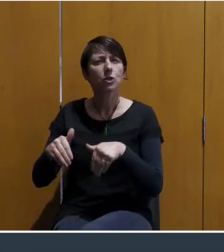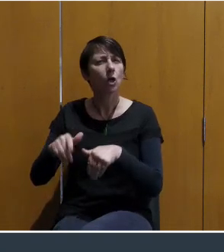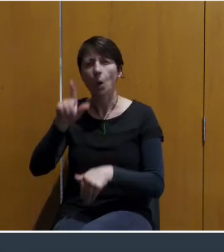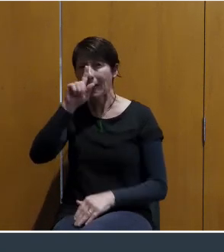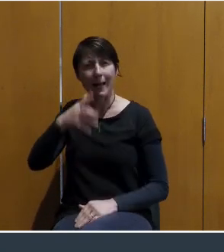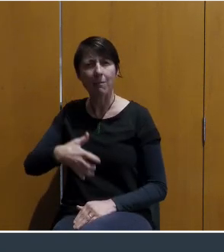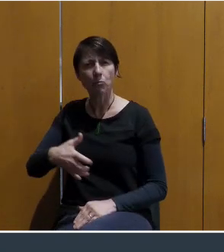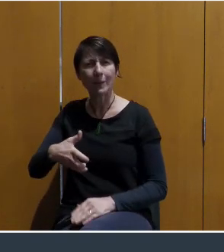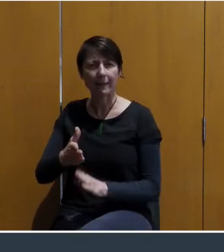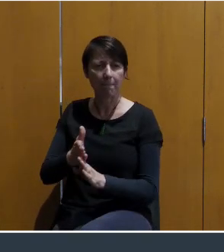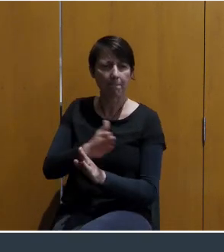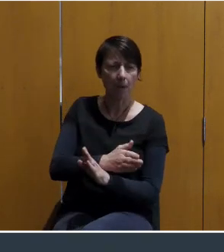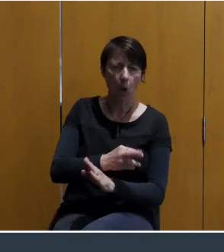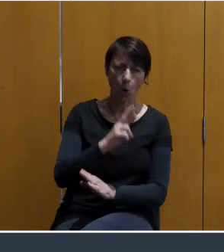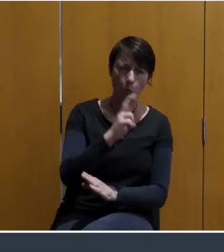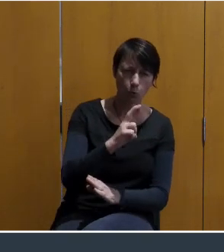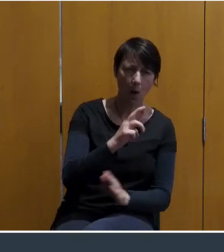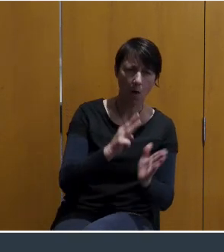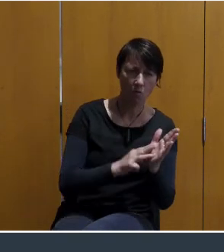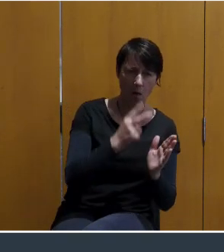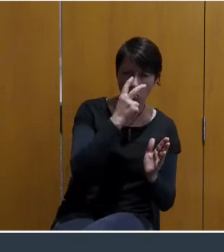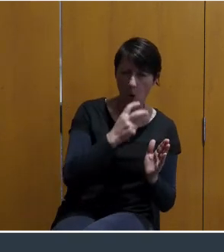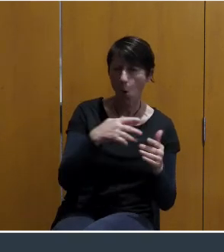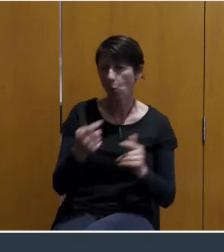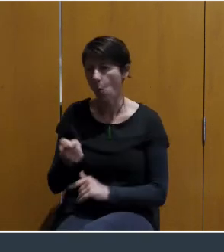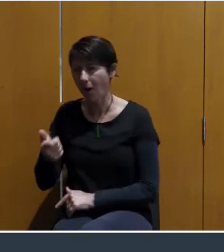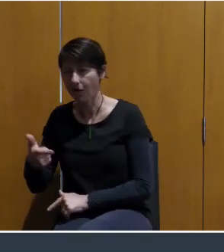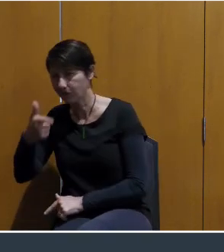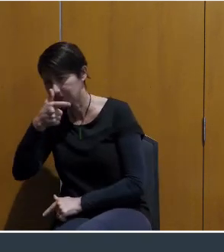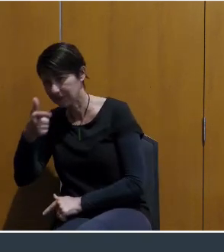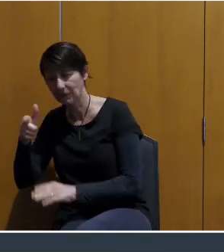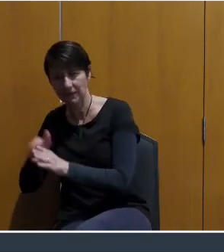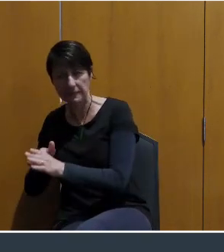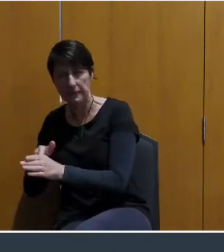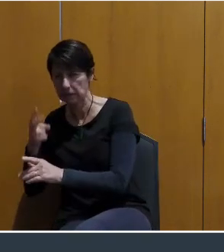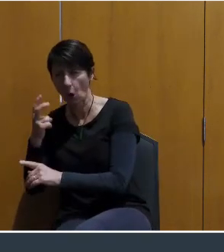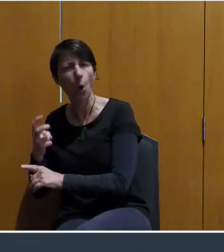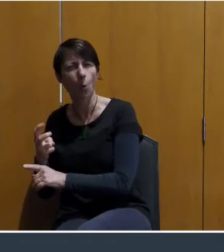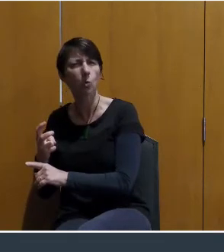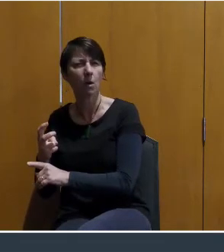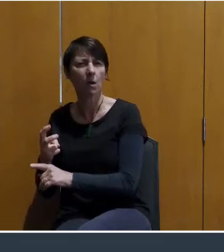under the welfare code. So it's not something that we would probably cover in a bylaw. Thank you.